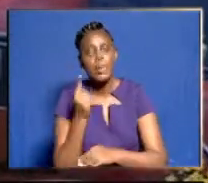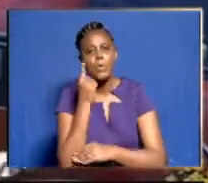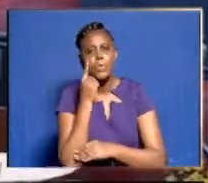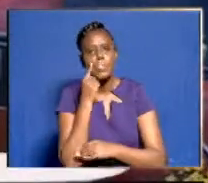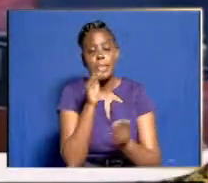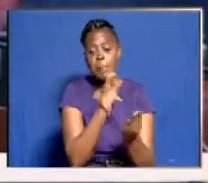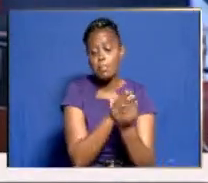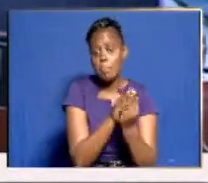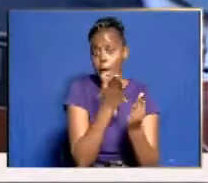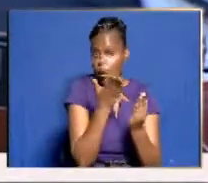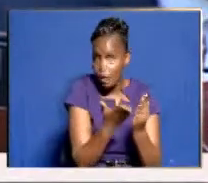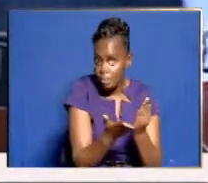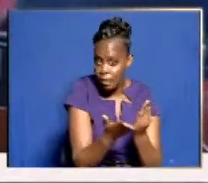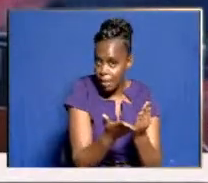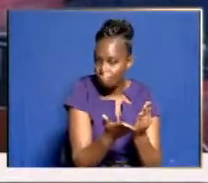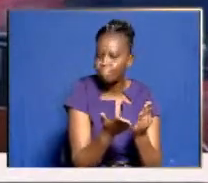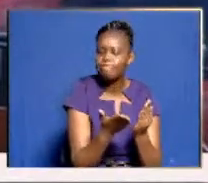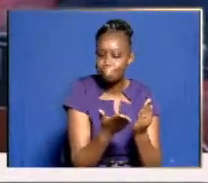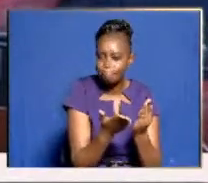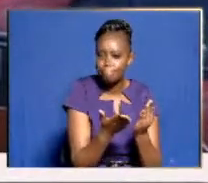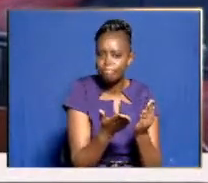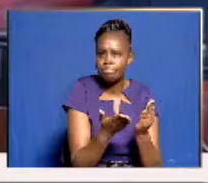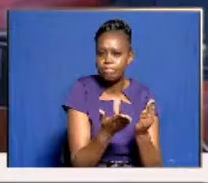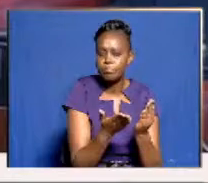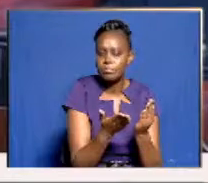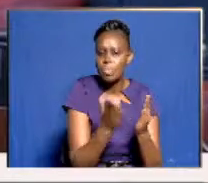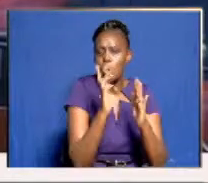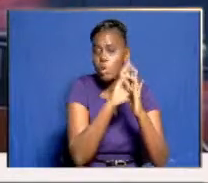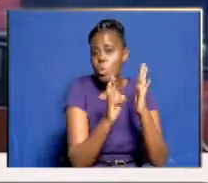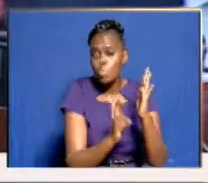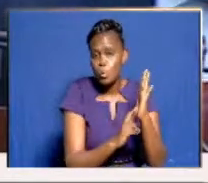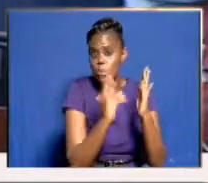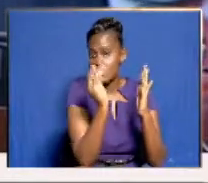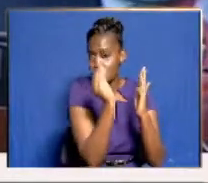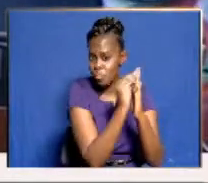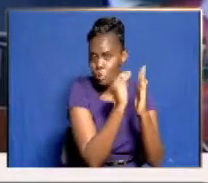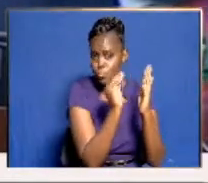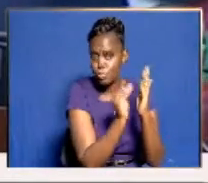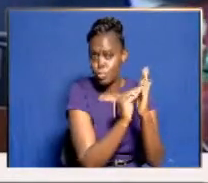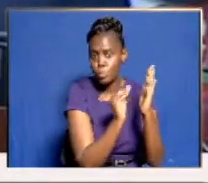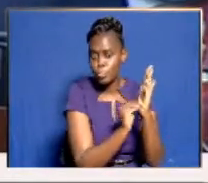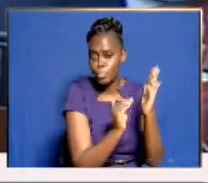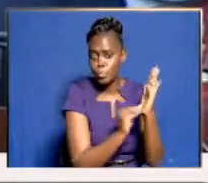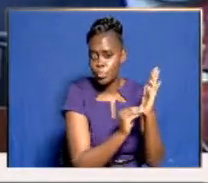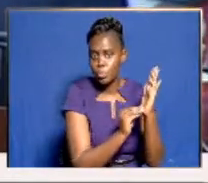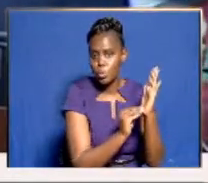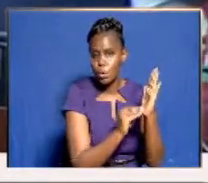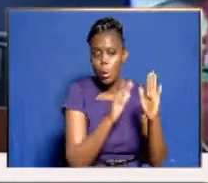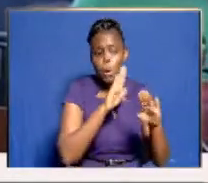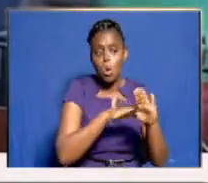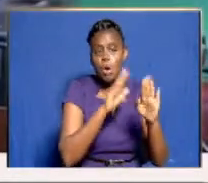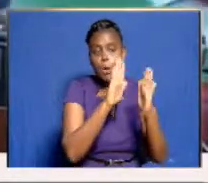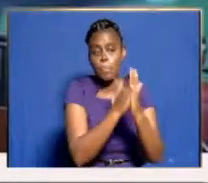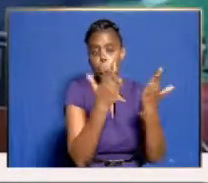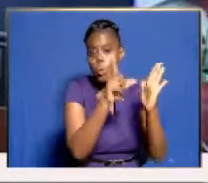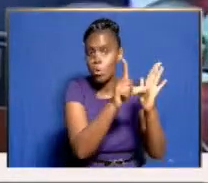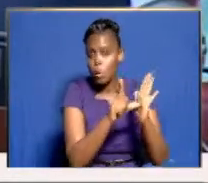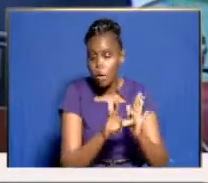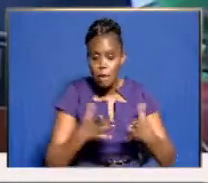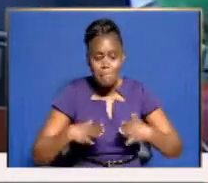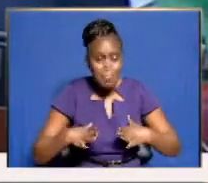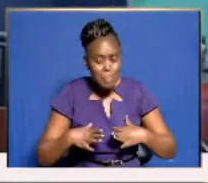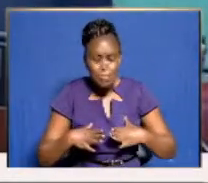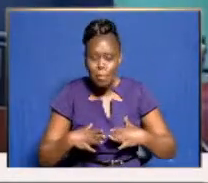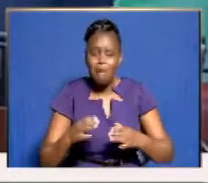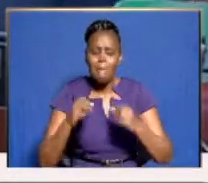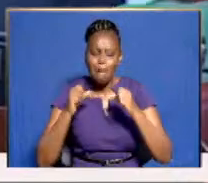banks making extremely huge provisions in their loan book because people are not able to